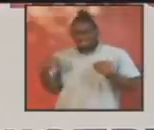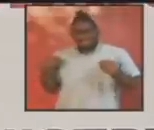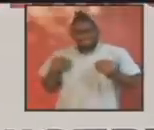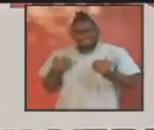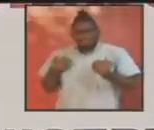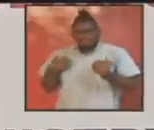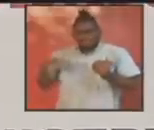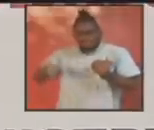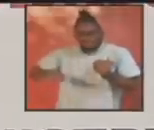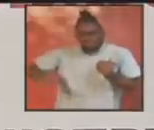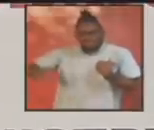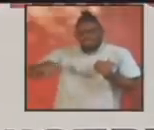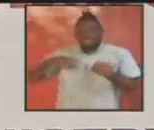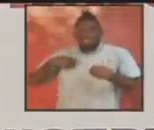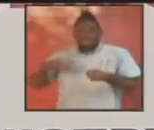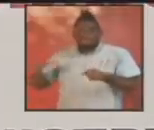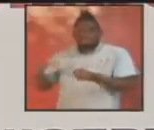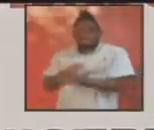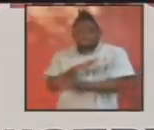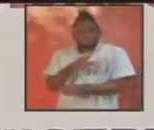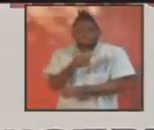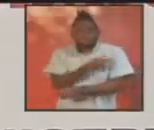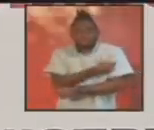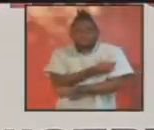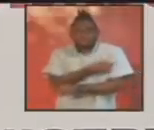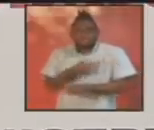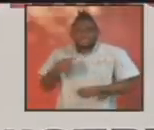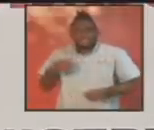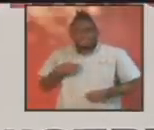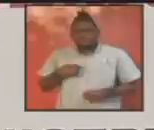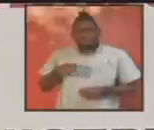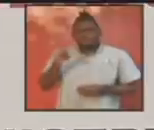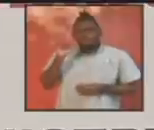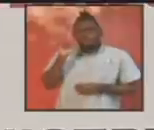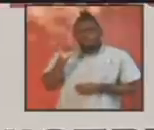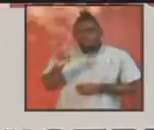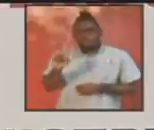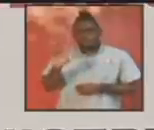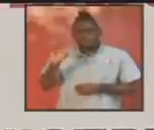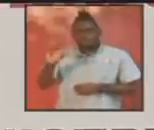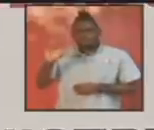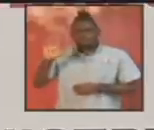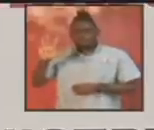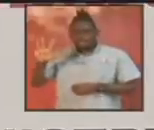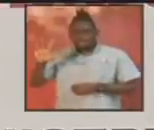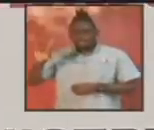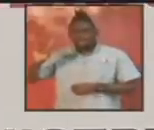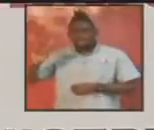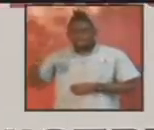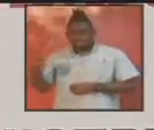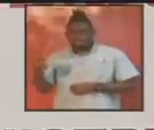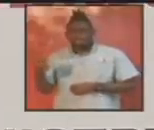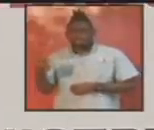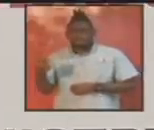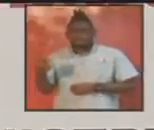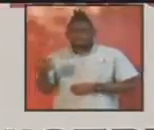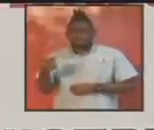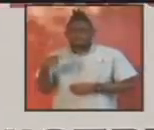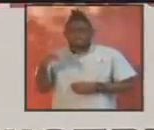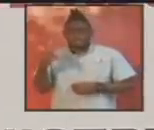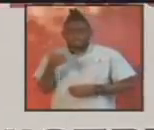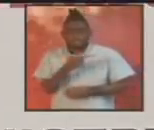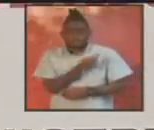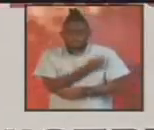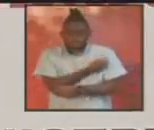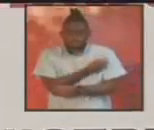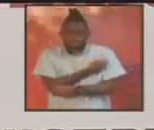vaccinations. We have actually 105,400 vaccines of yellow fever available for the population to be